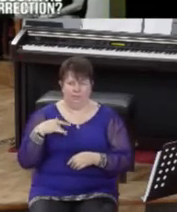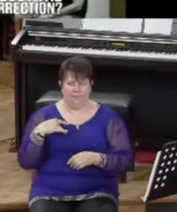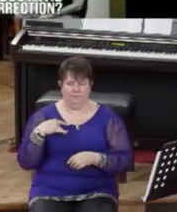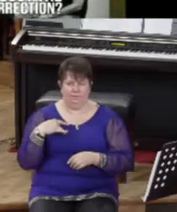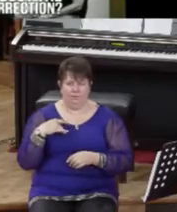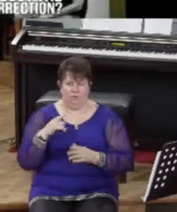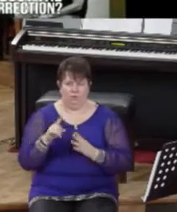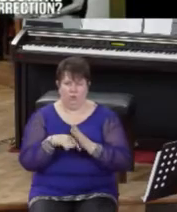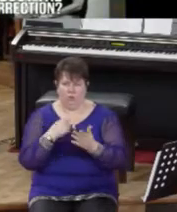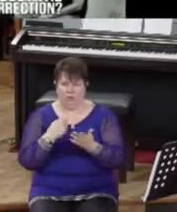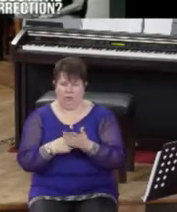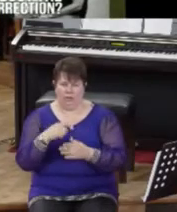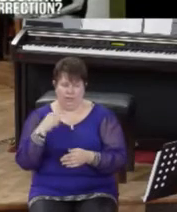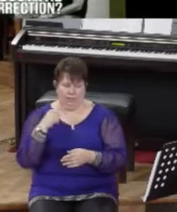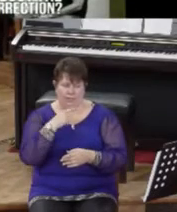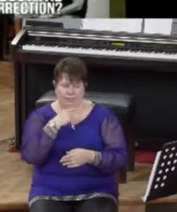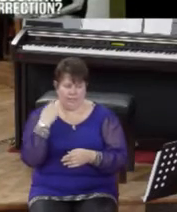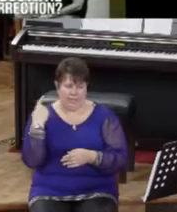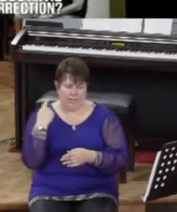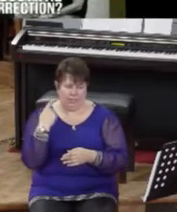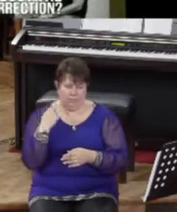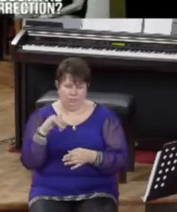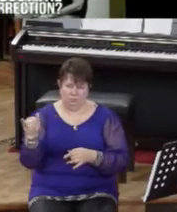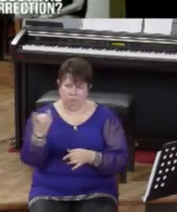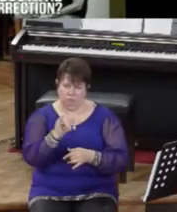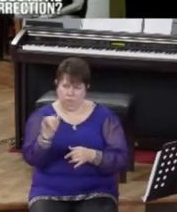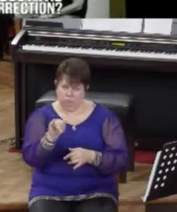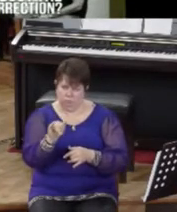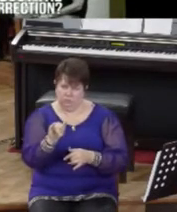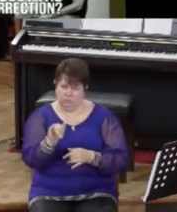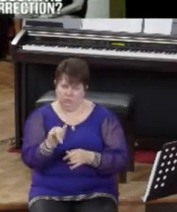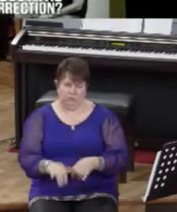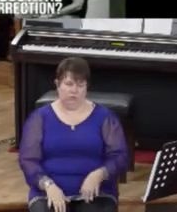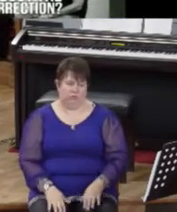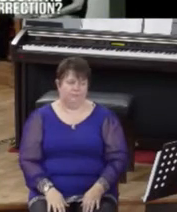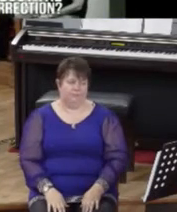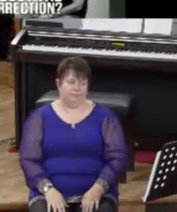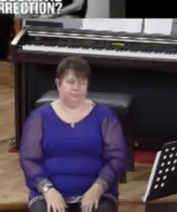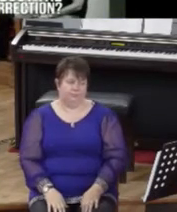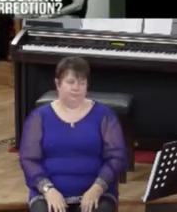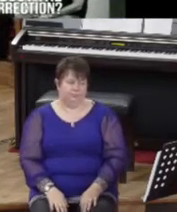lie or it's life.